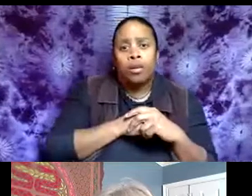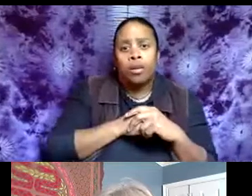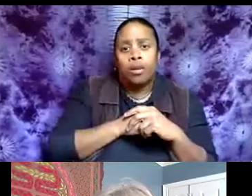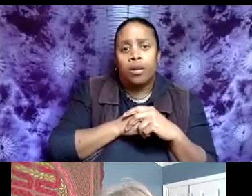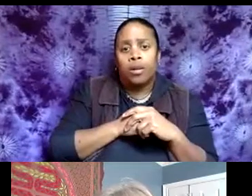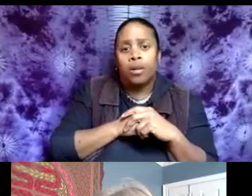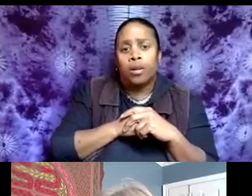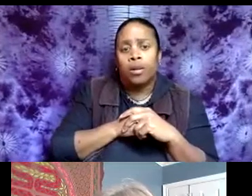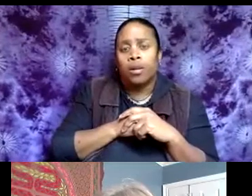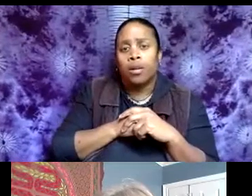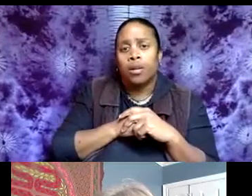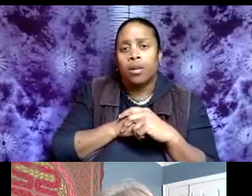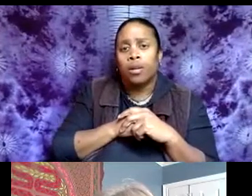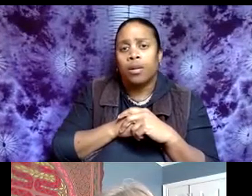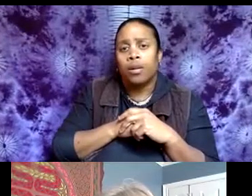And